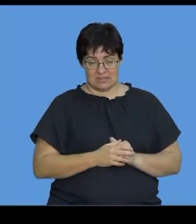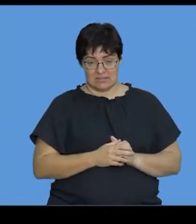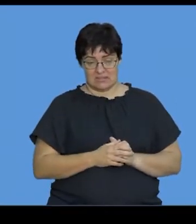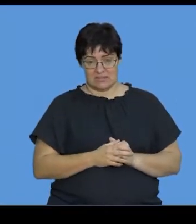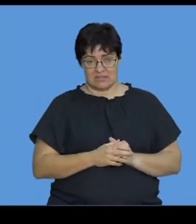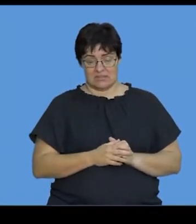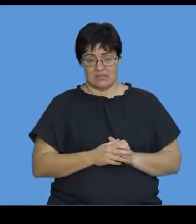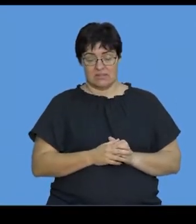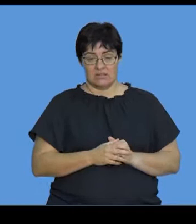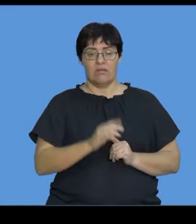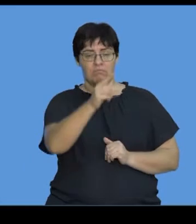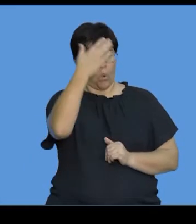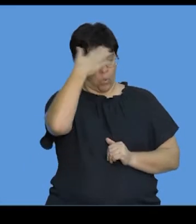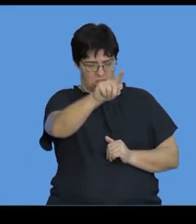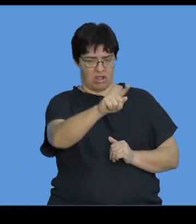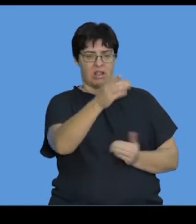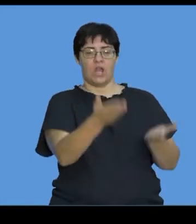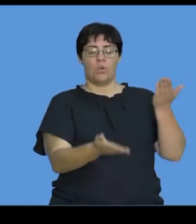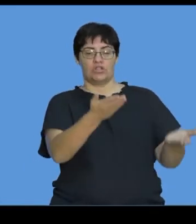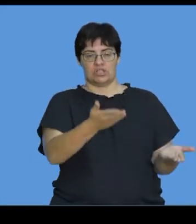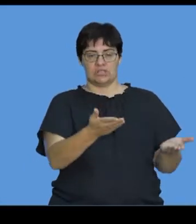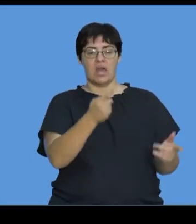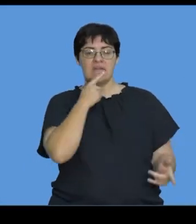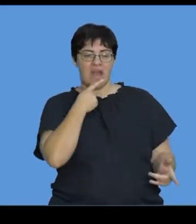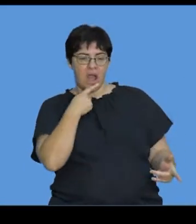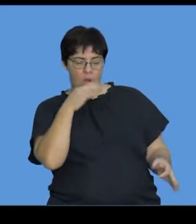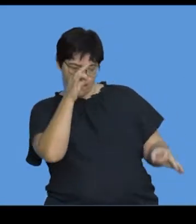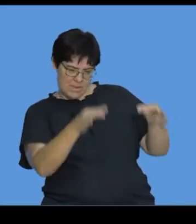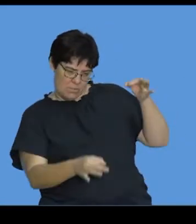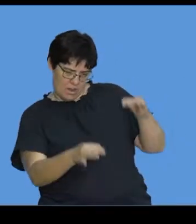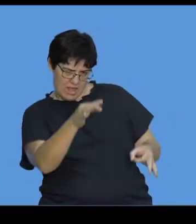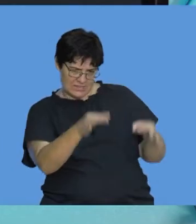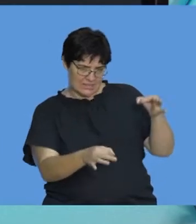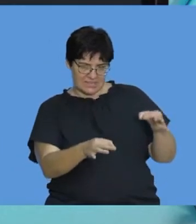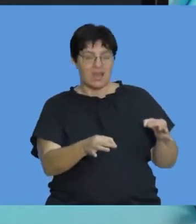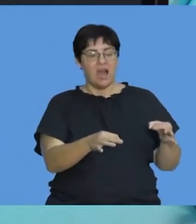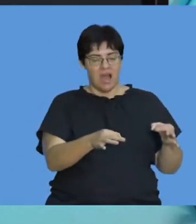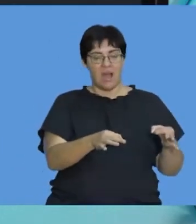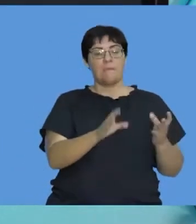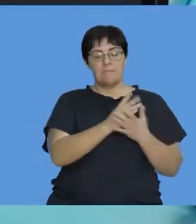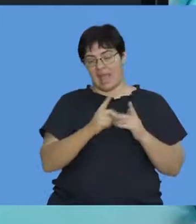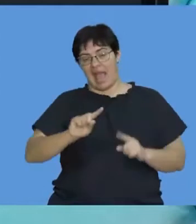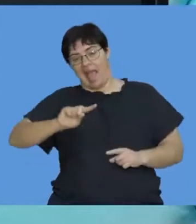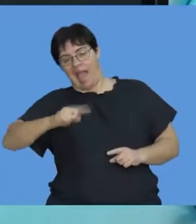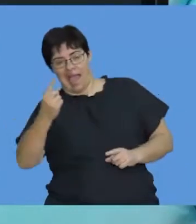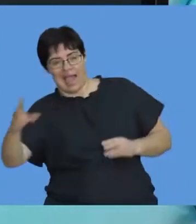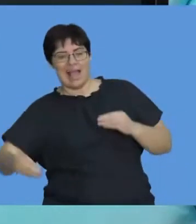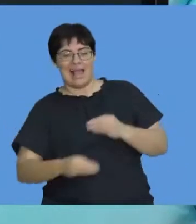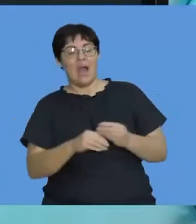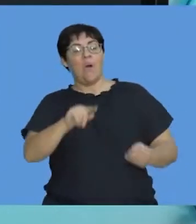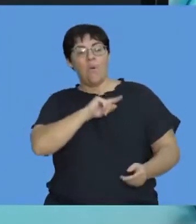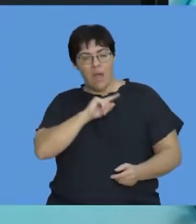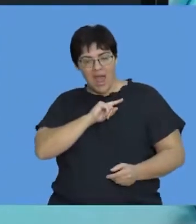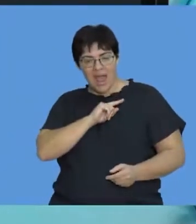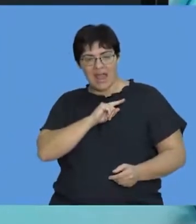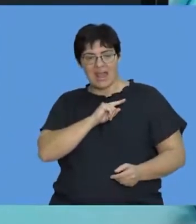We've taken an equation that you knew, and we've manipulated it to get something else that we can